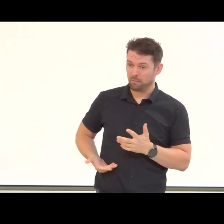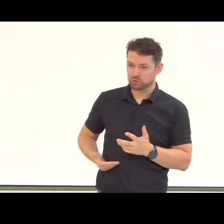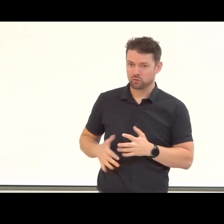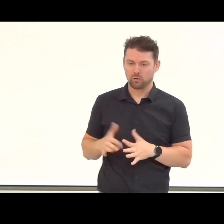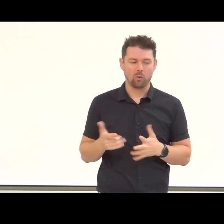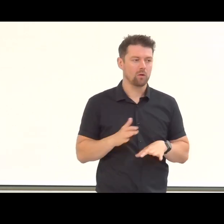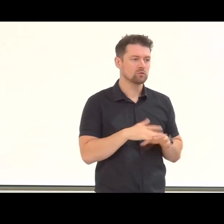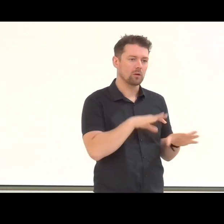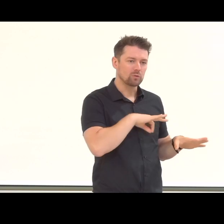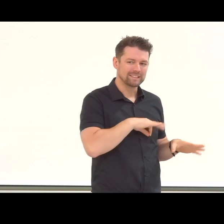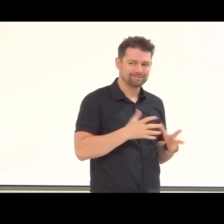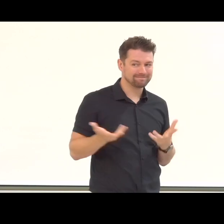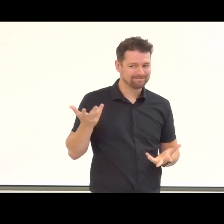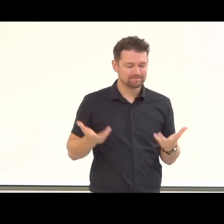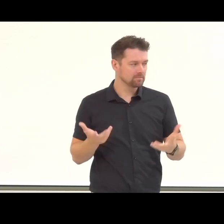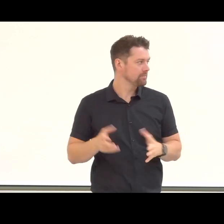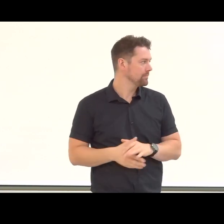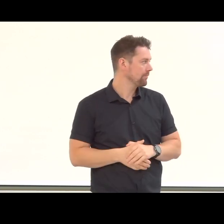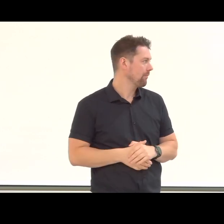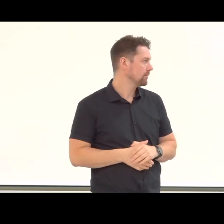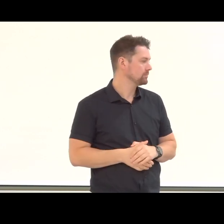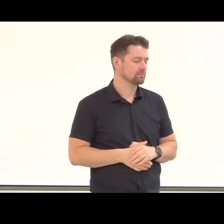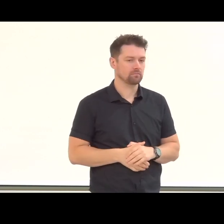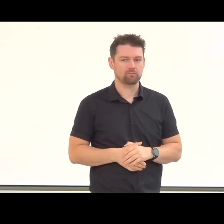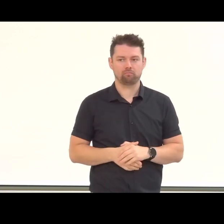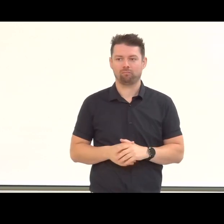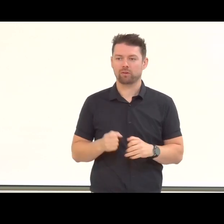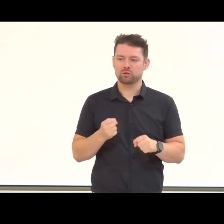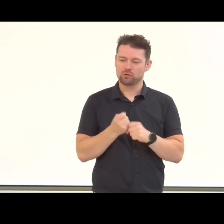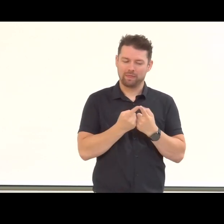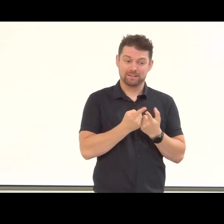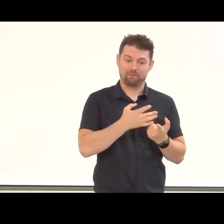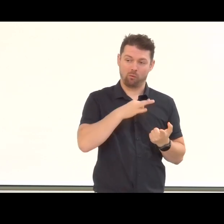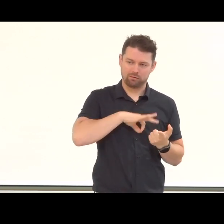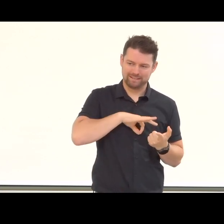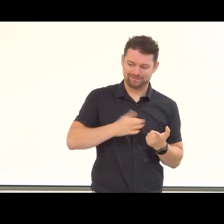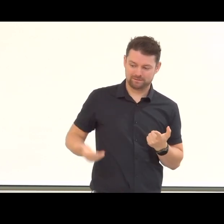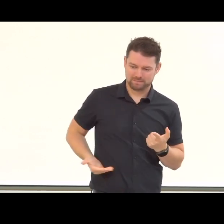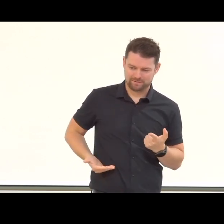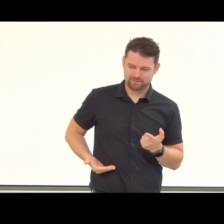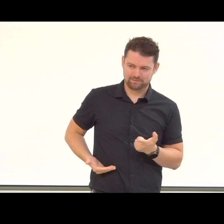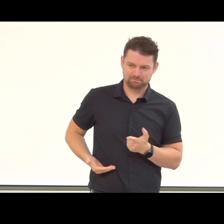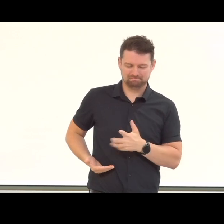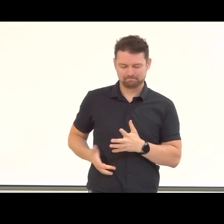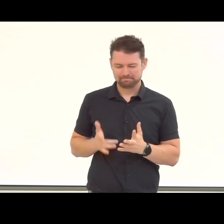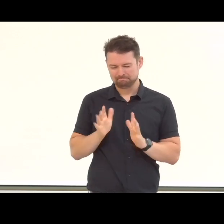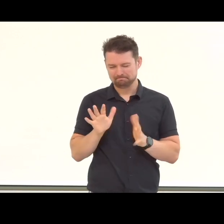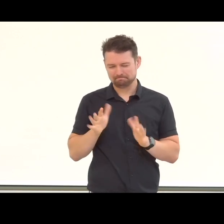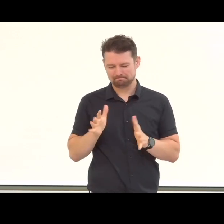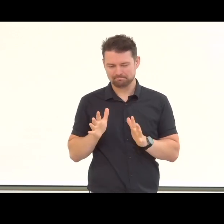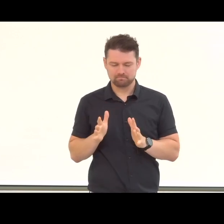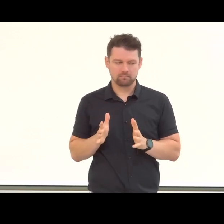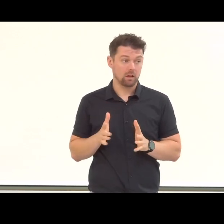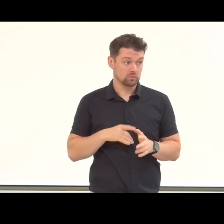this core decision, like, do you stuff for profit or not for profit? When it's kind of somewhere in there. I think there's, of course, a